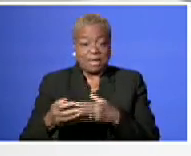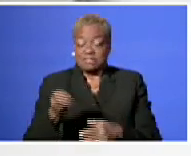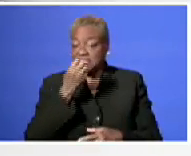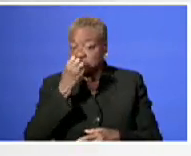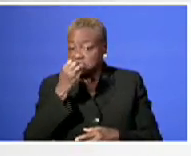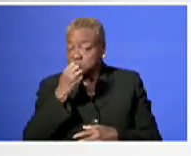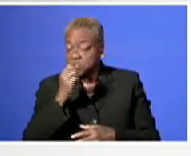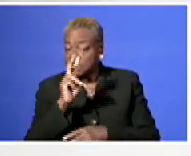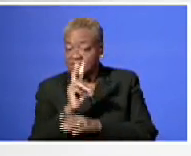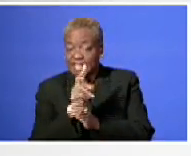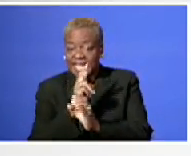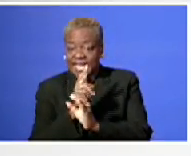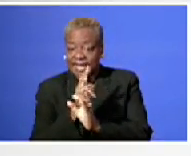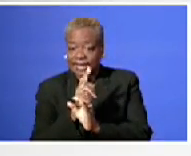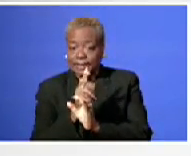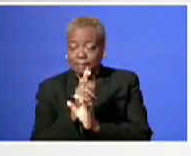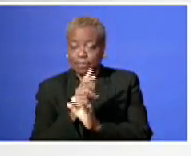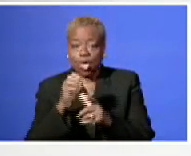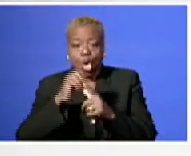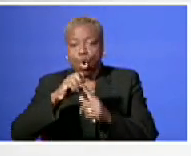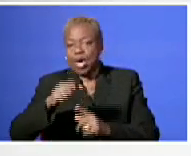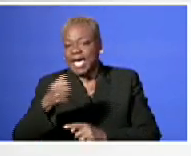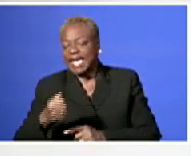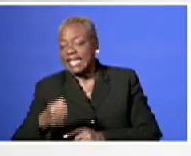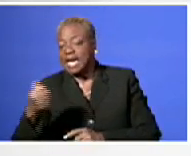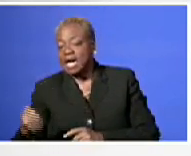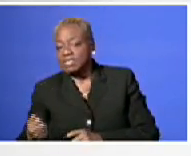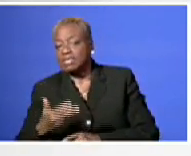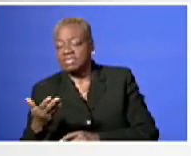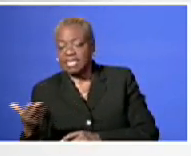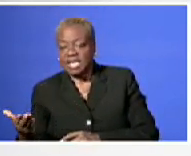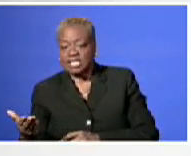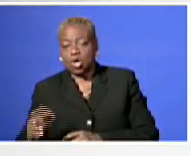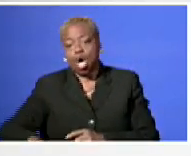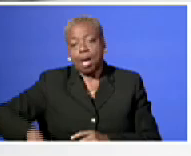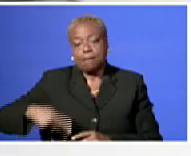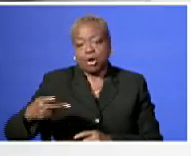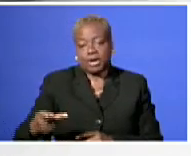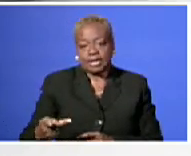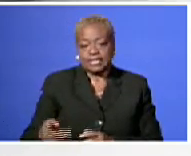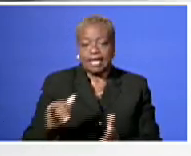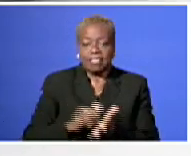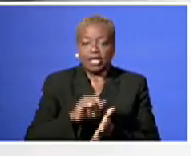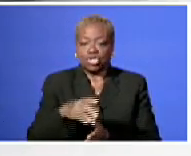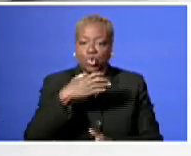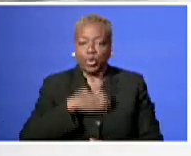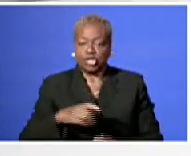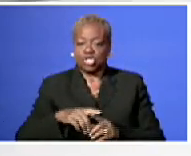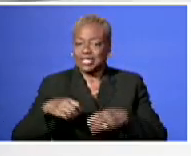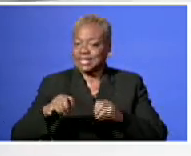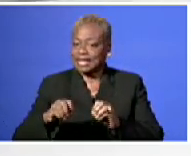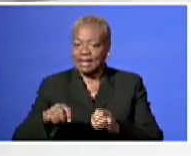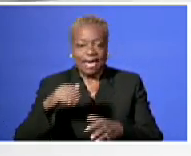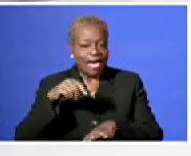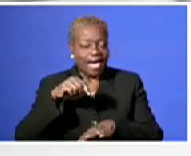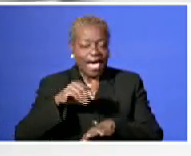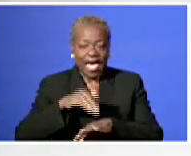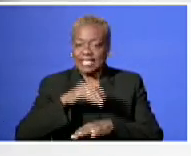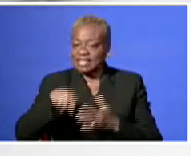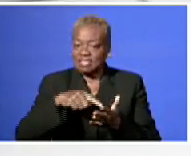vans or any other devices or product that they may wish to sell. At this particular